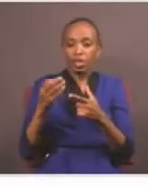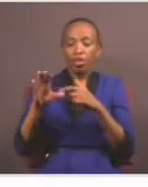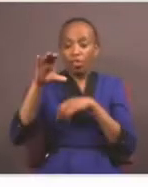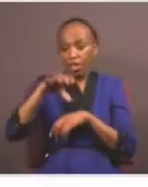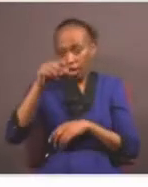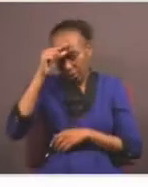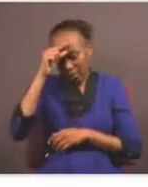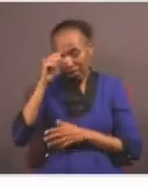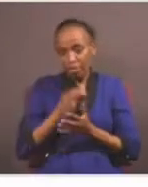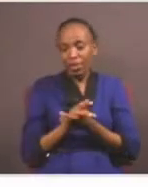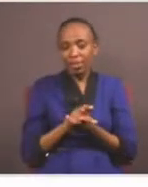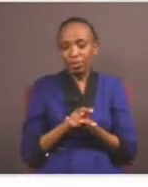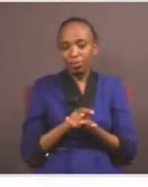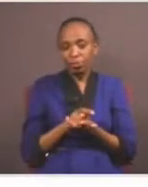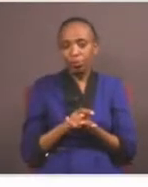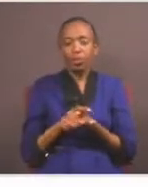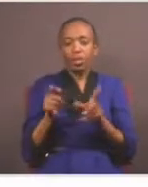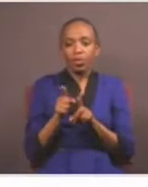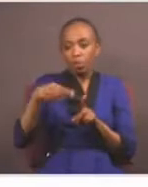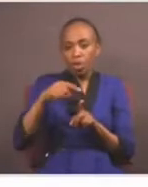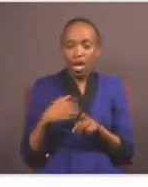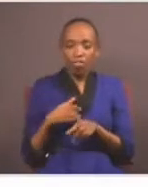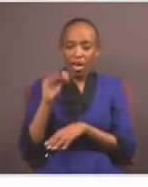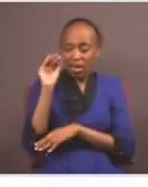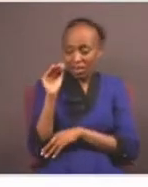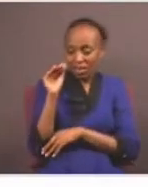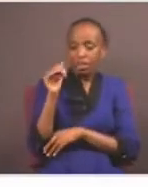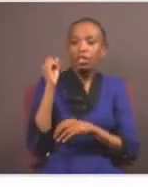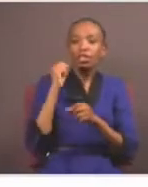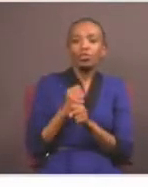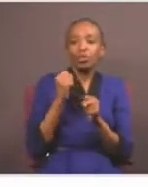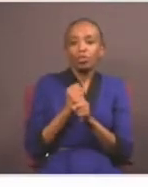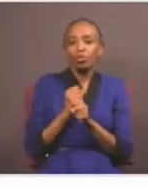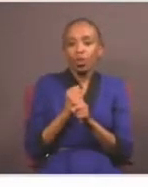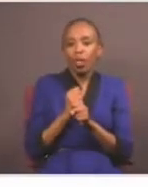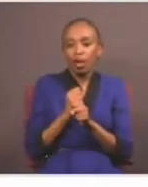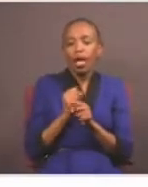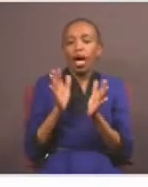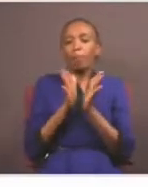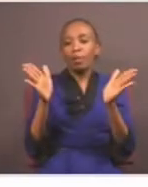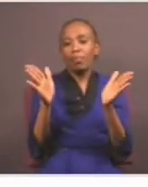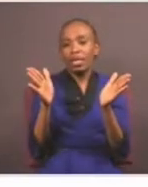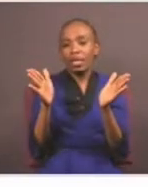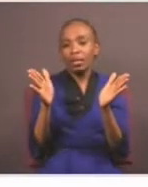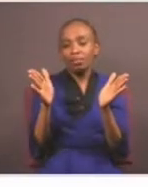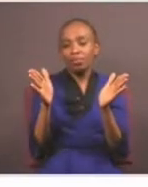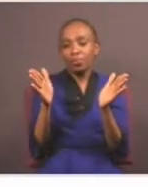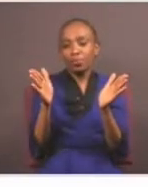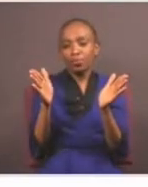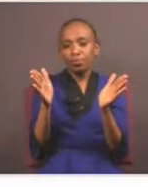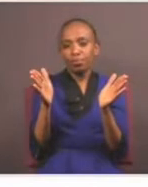county government. And we have requested them to do a public